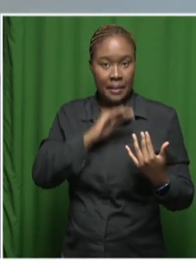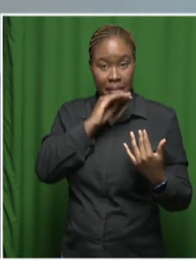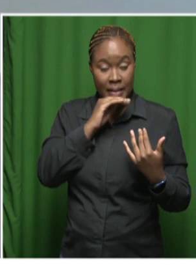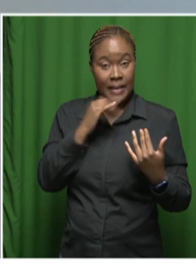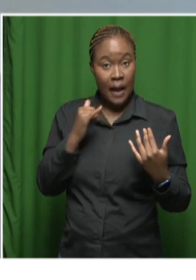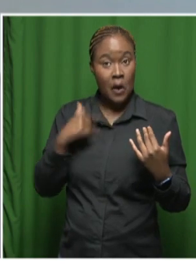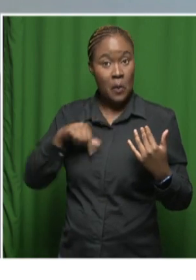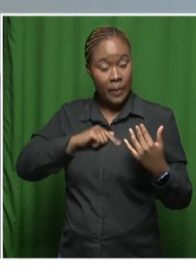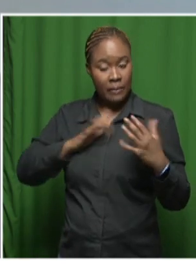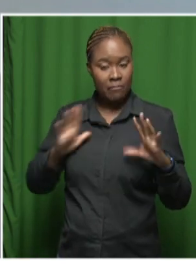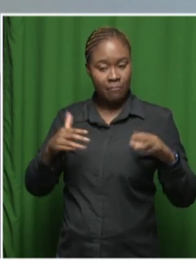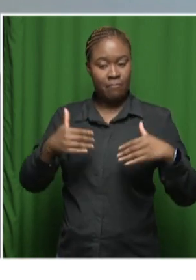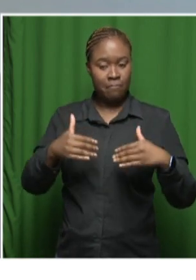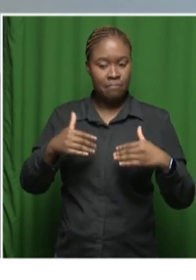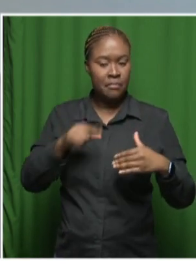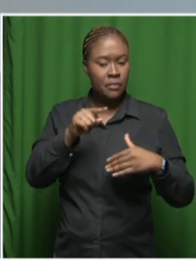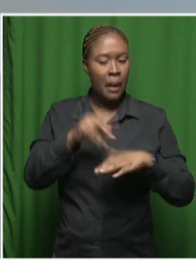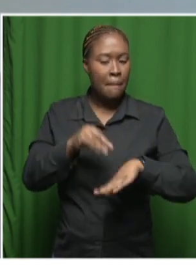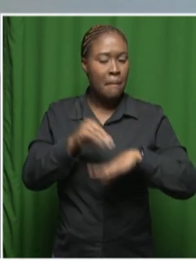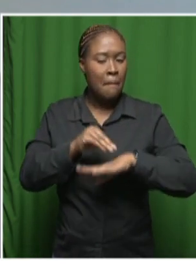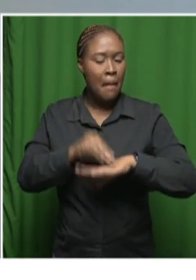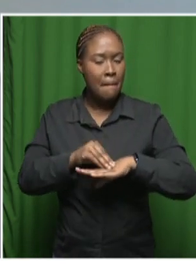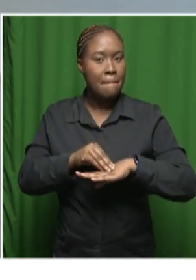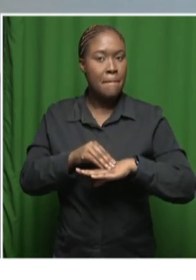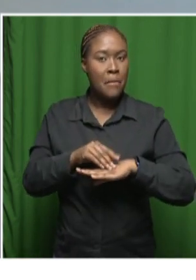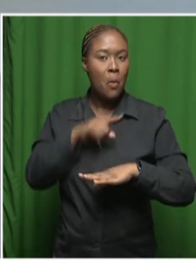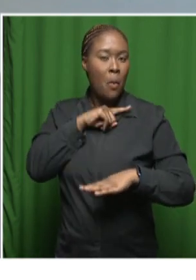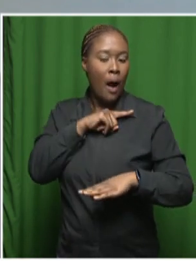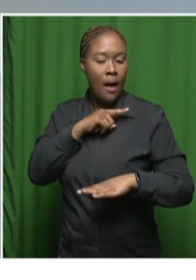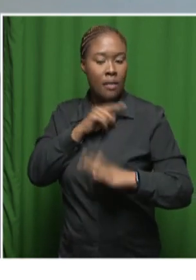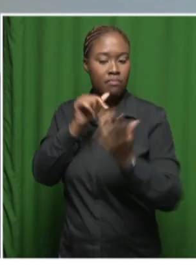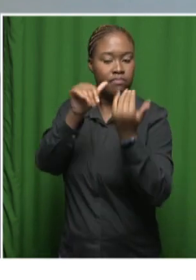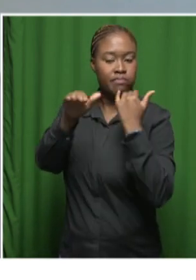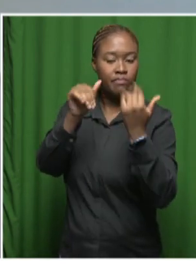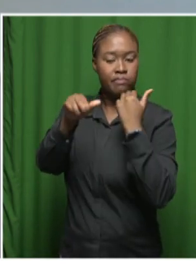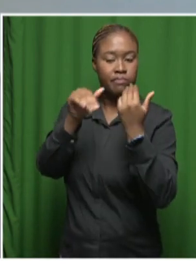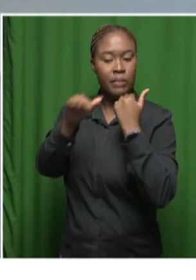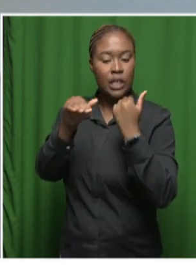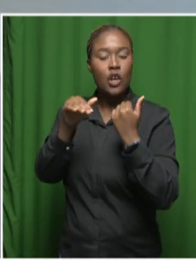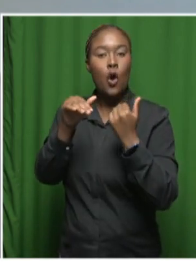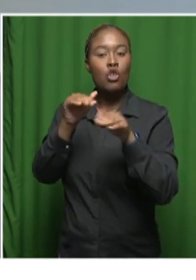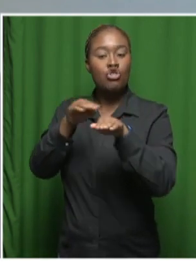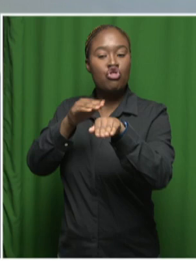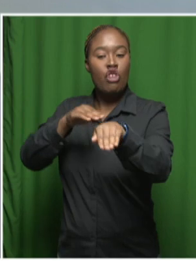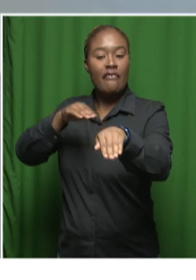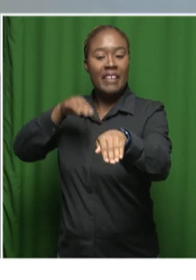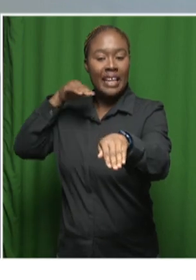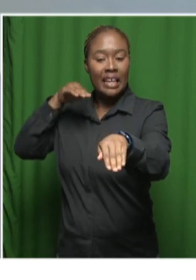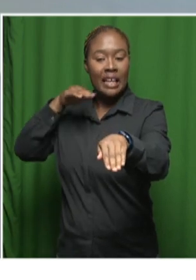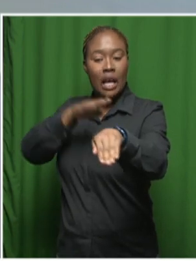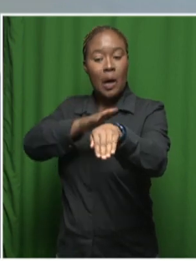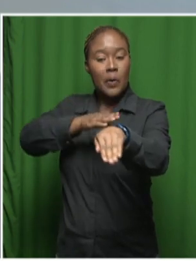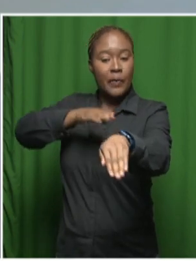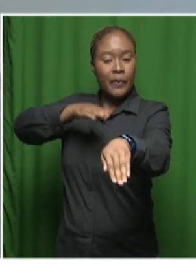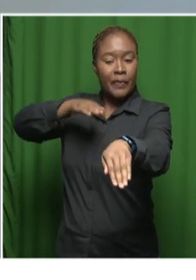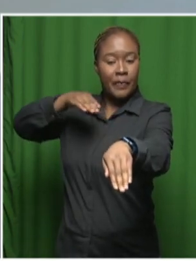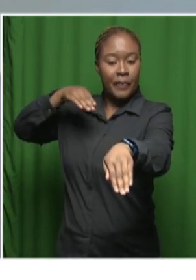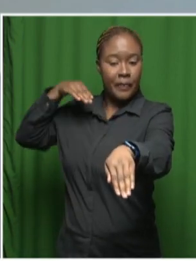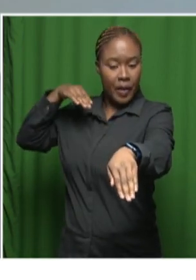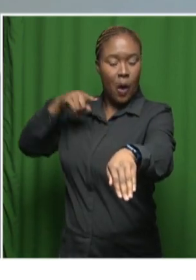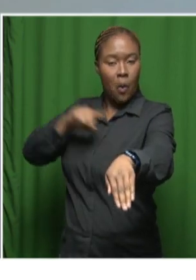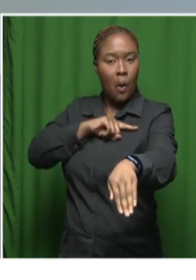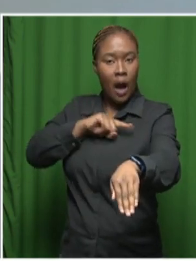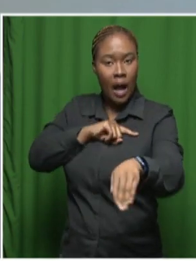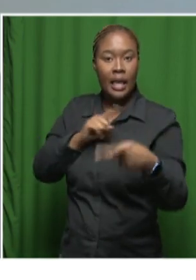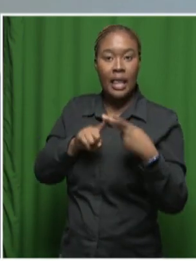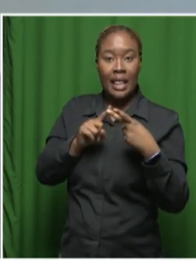to look at underlying issues around that. What is it that's causing those traffic congestions, and how can we use digital twins